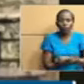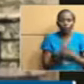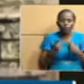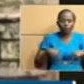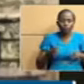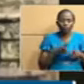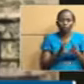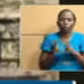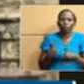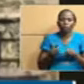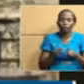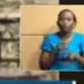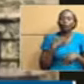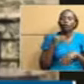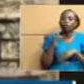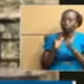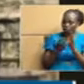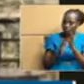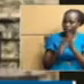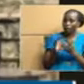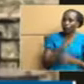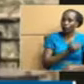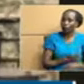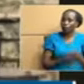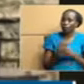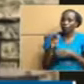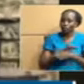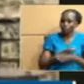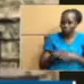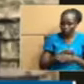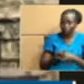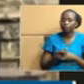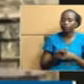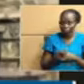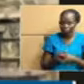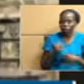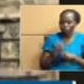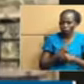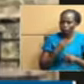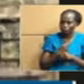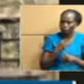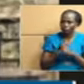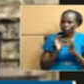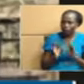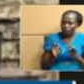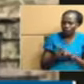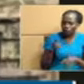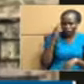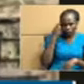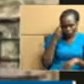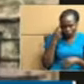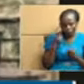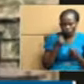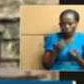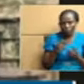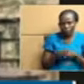strategy. However, I want to commend the women entrepreneurs for having been extremely resilient, for having thought forward during the